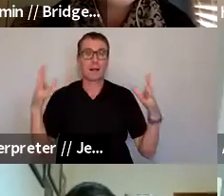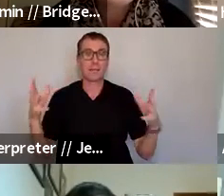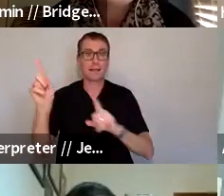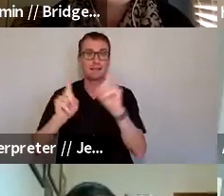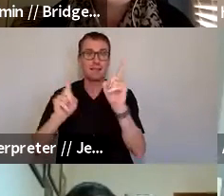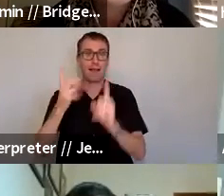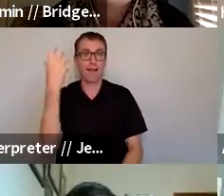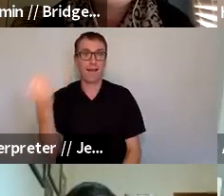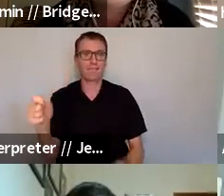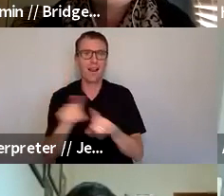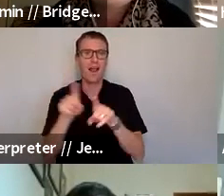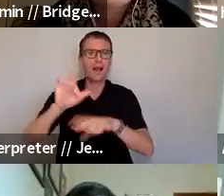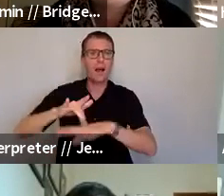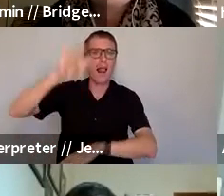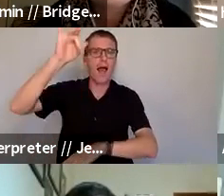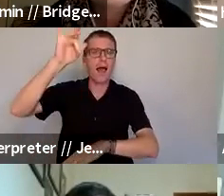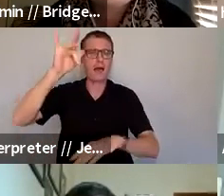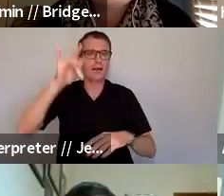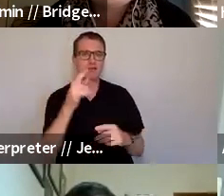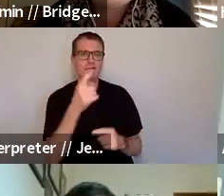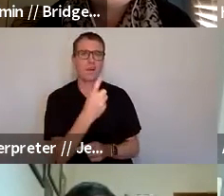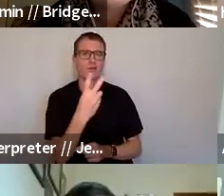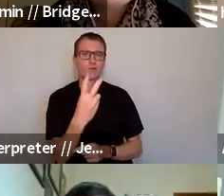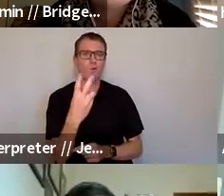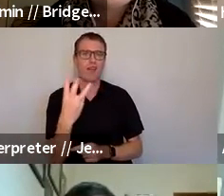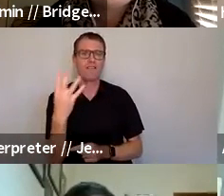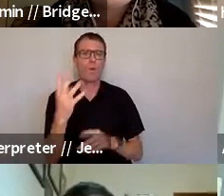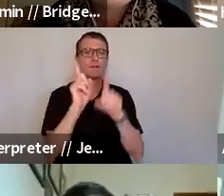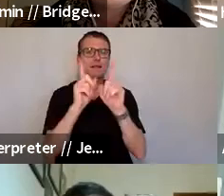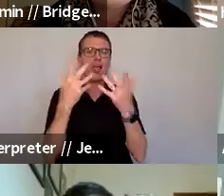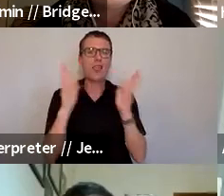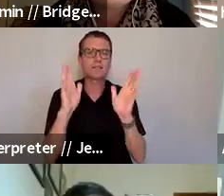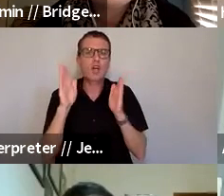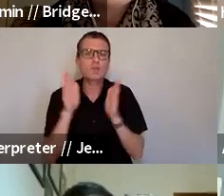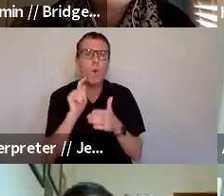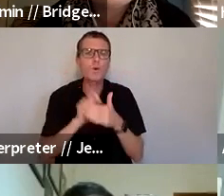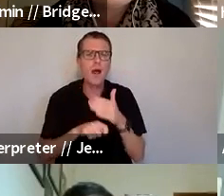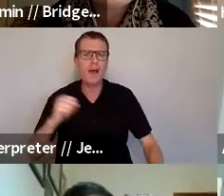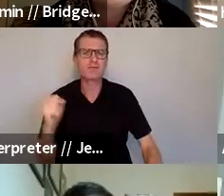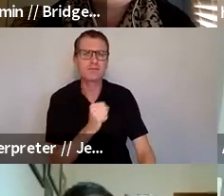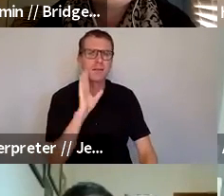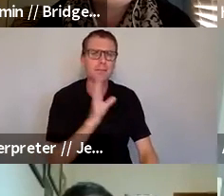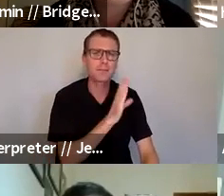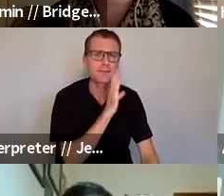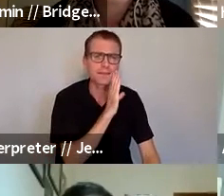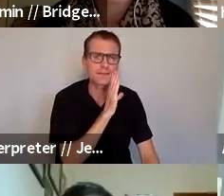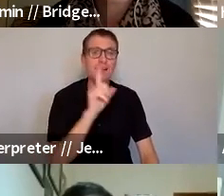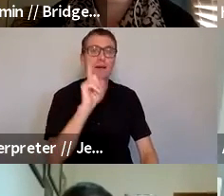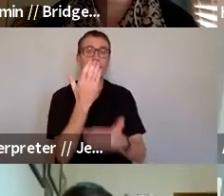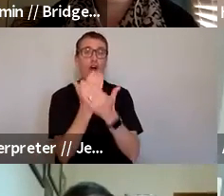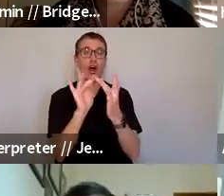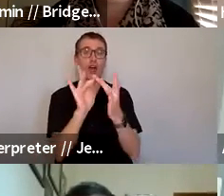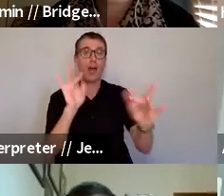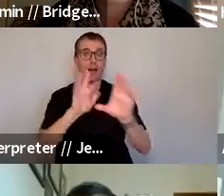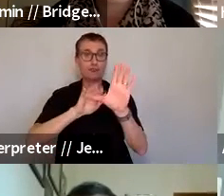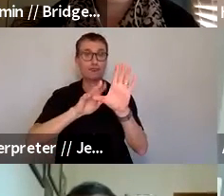but we still only do 4 centres, so most of the country's missing out. So we're, the spread for online, whilst there are always some people who are going to miss out